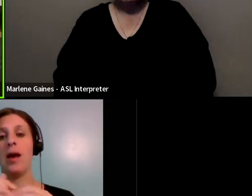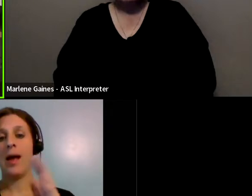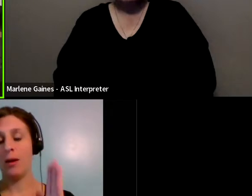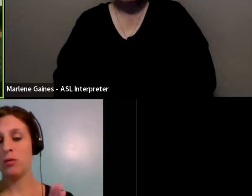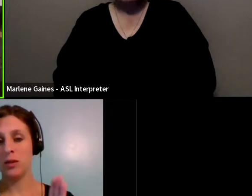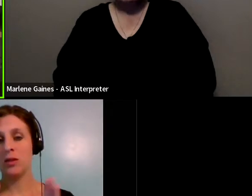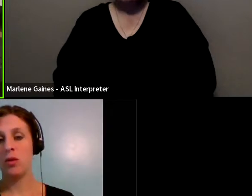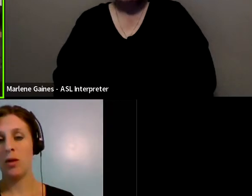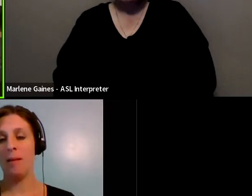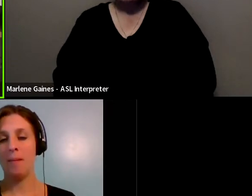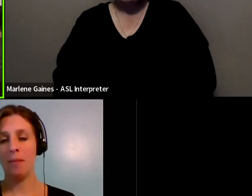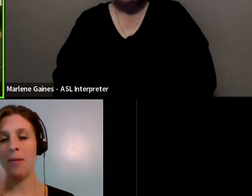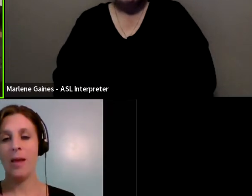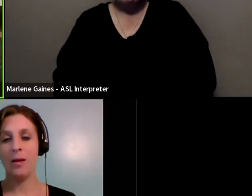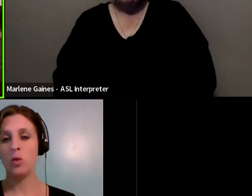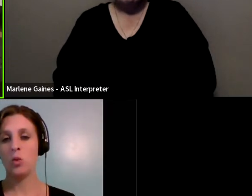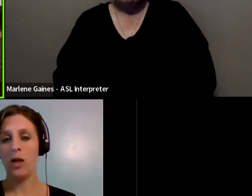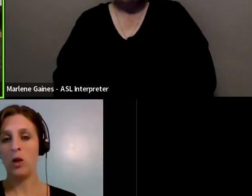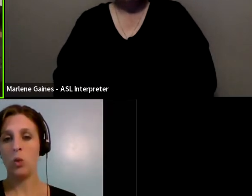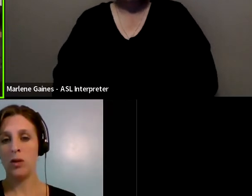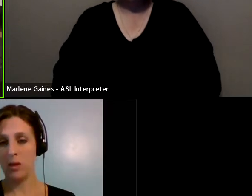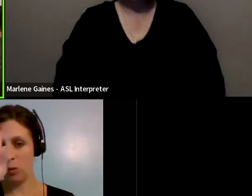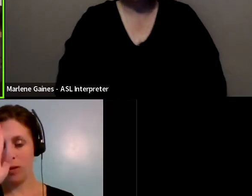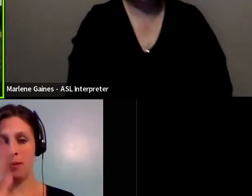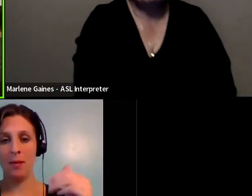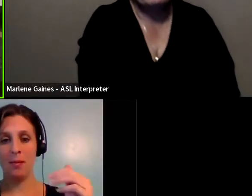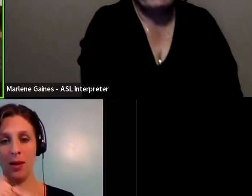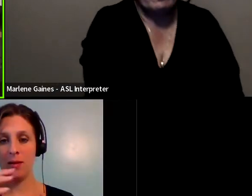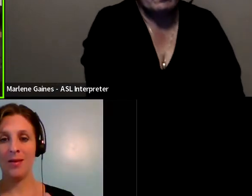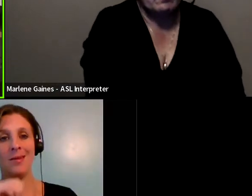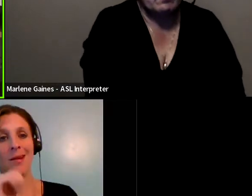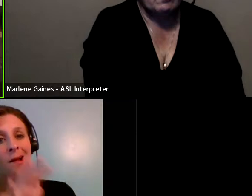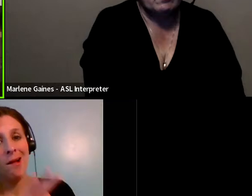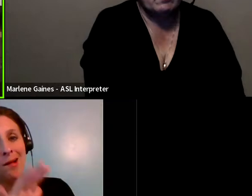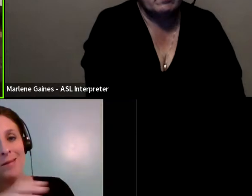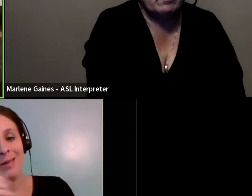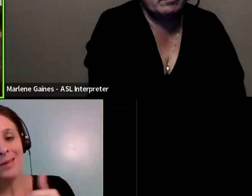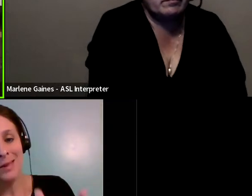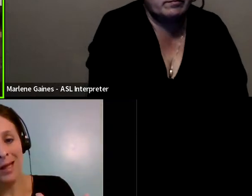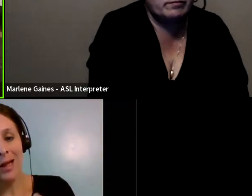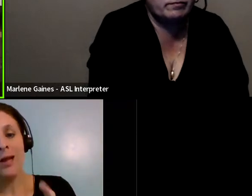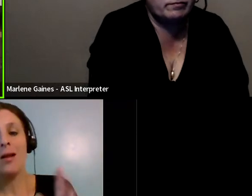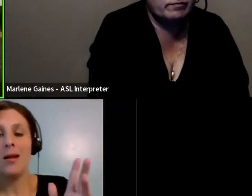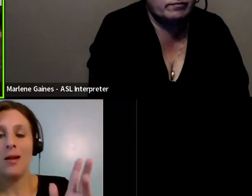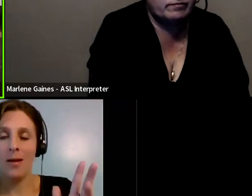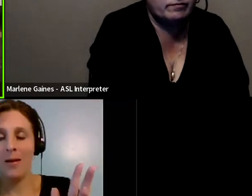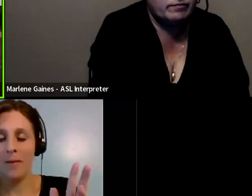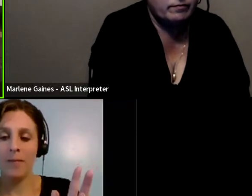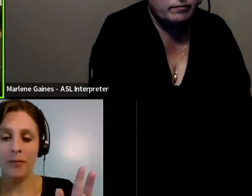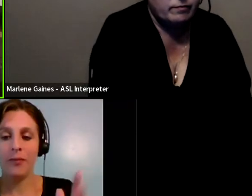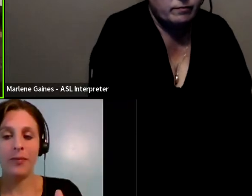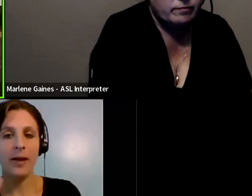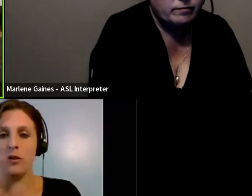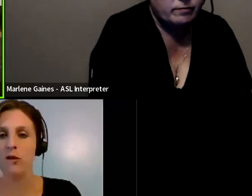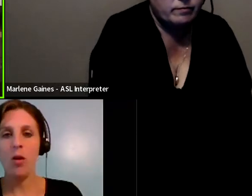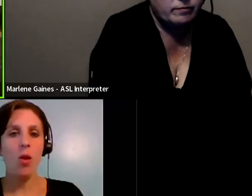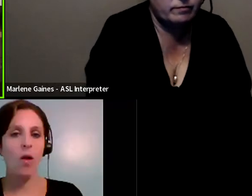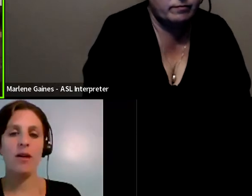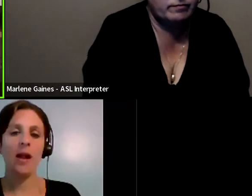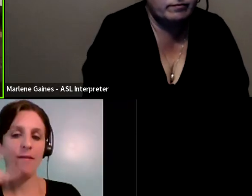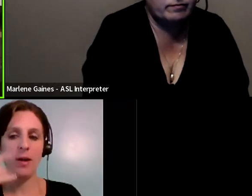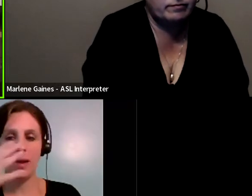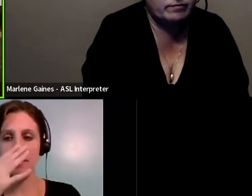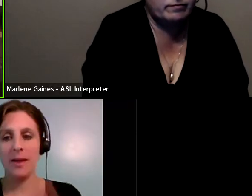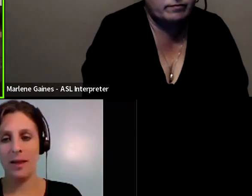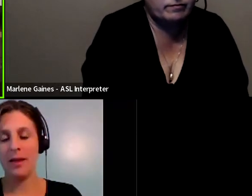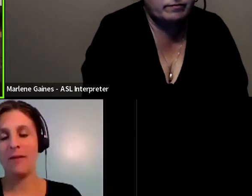about 20 units will be built. Not enough still, and that's all over California, I believe.